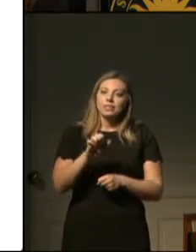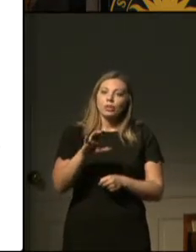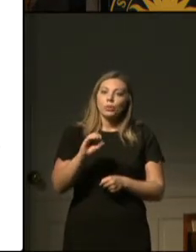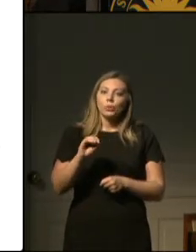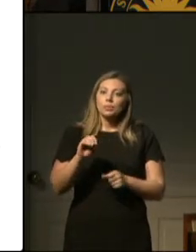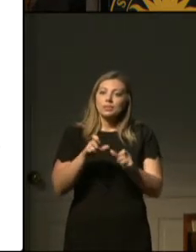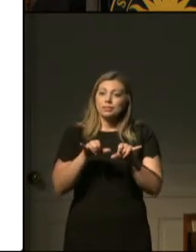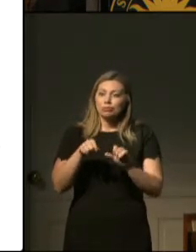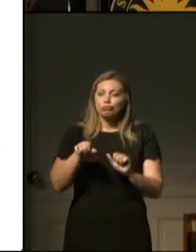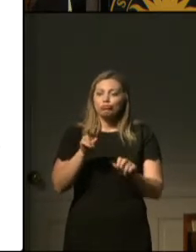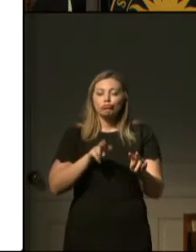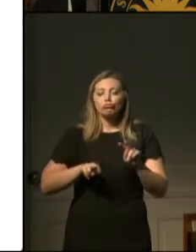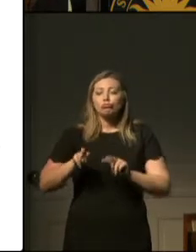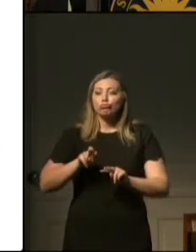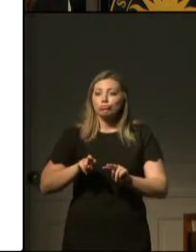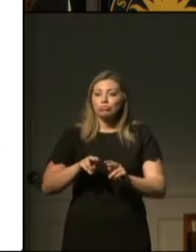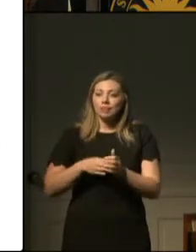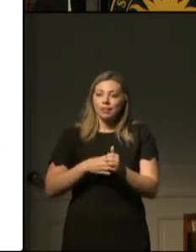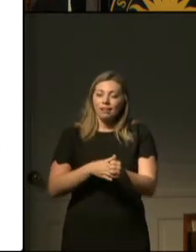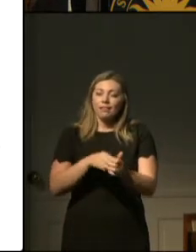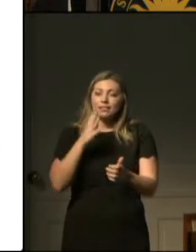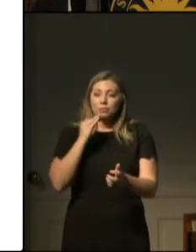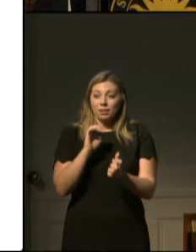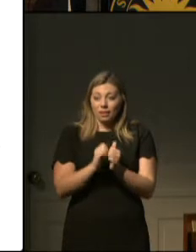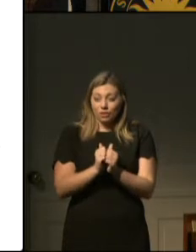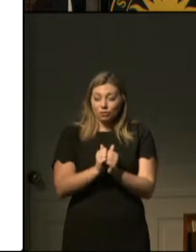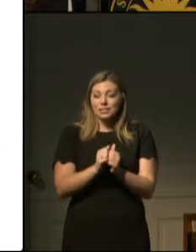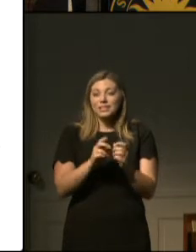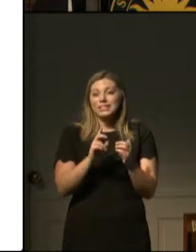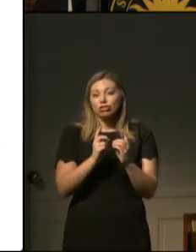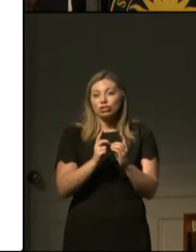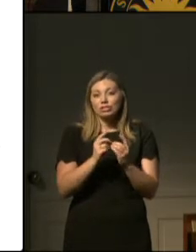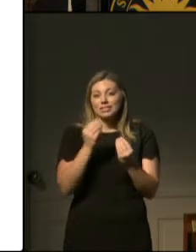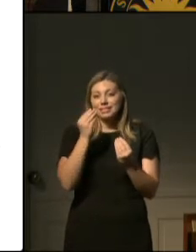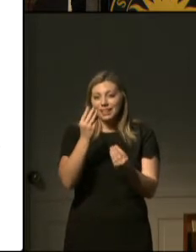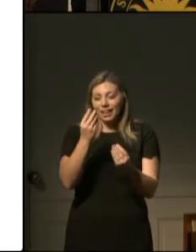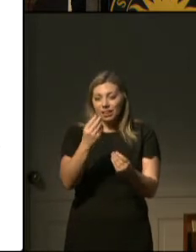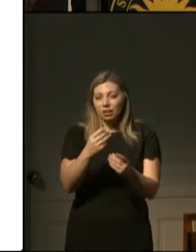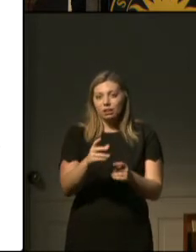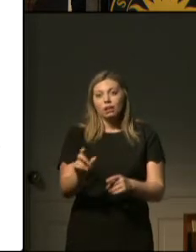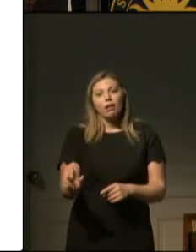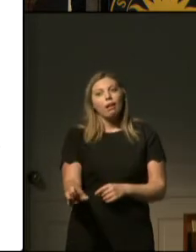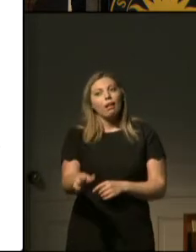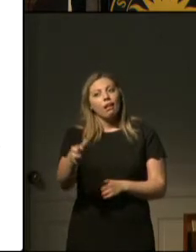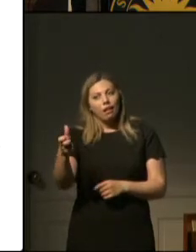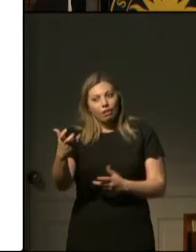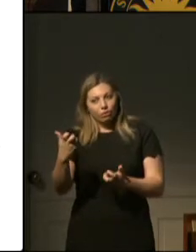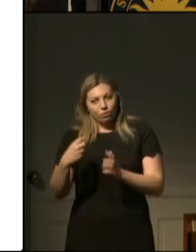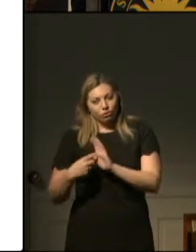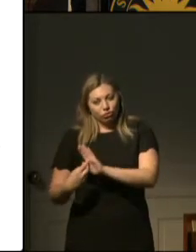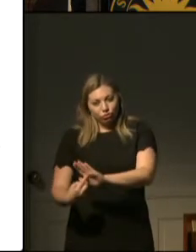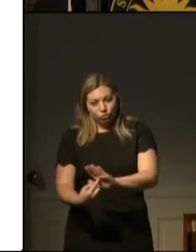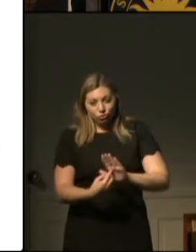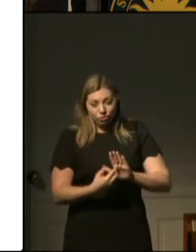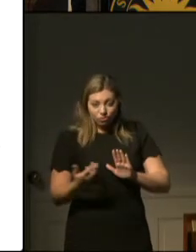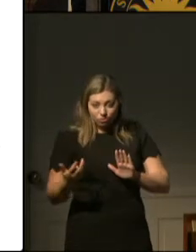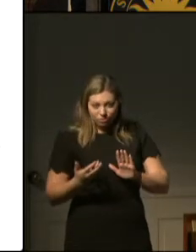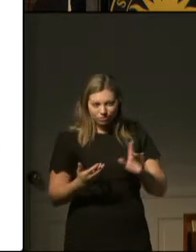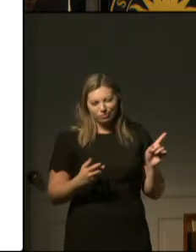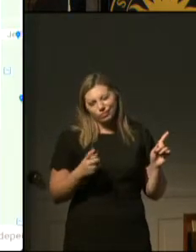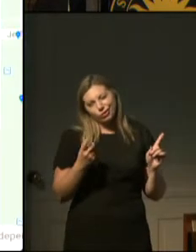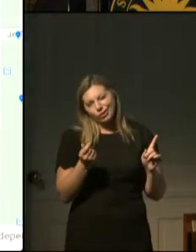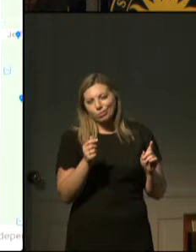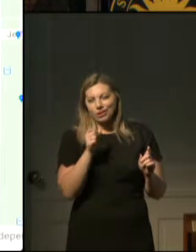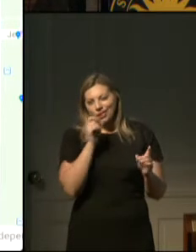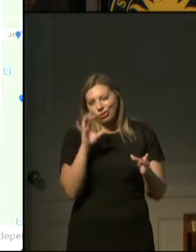really guide that experience with the digital data. And then the other thing I wanted to show you, which is kind of